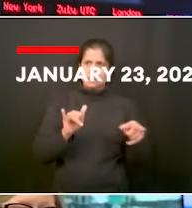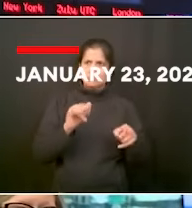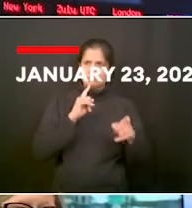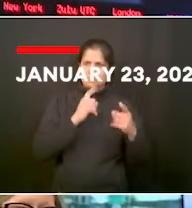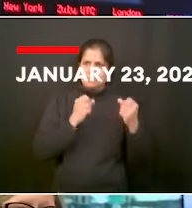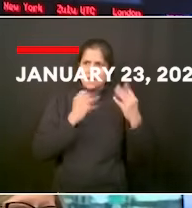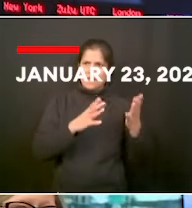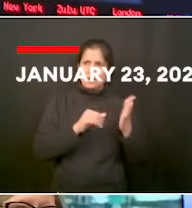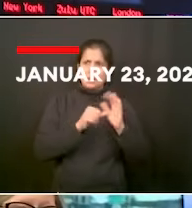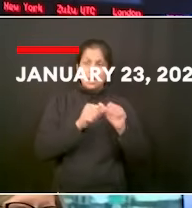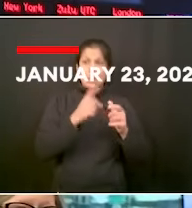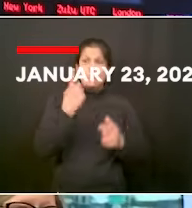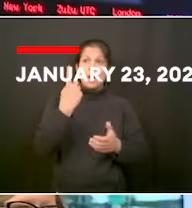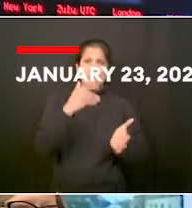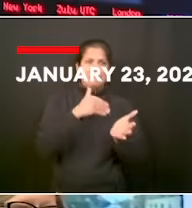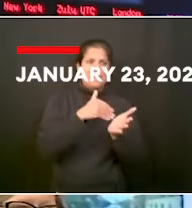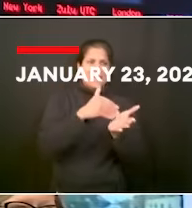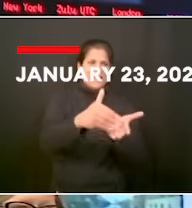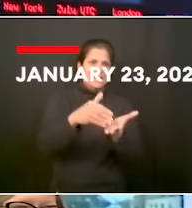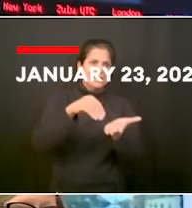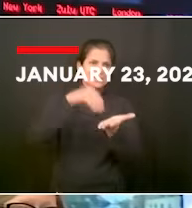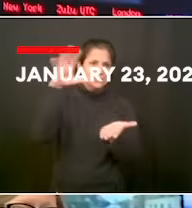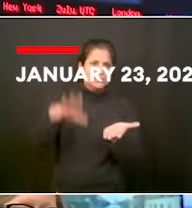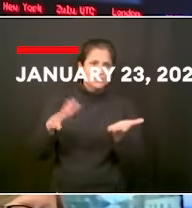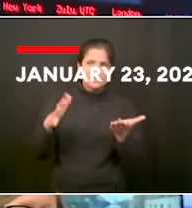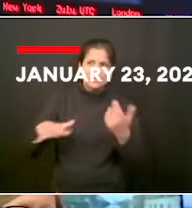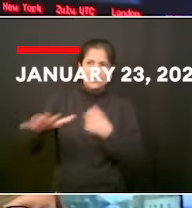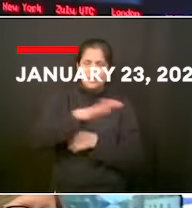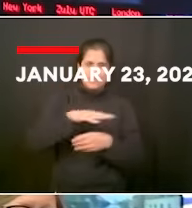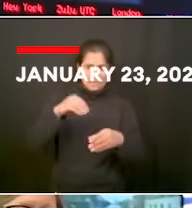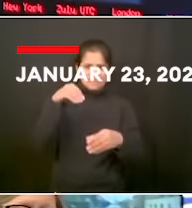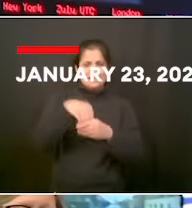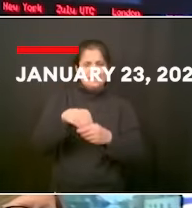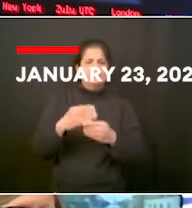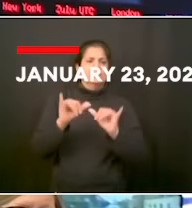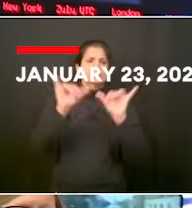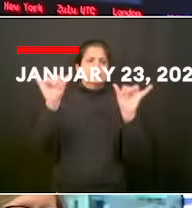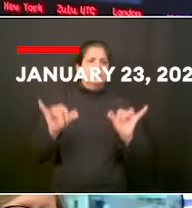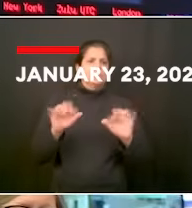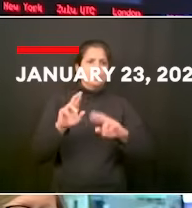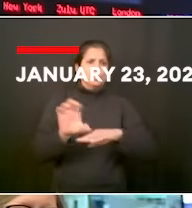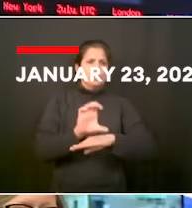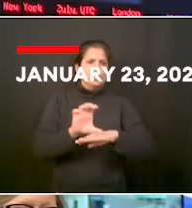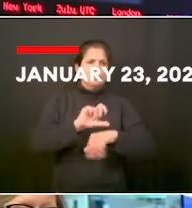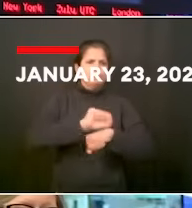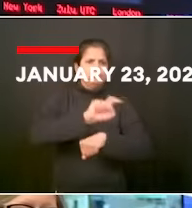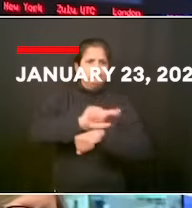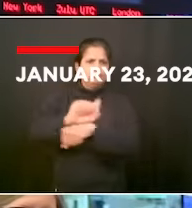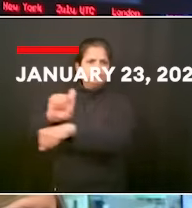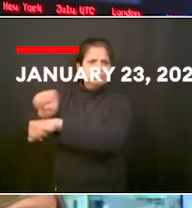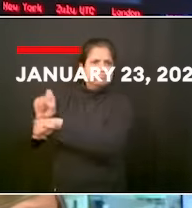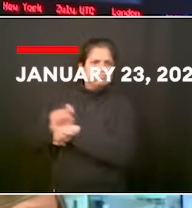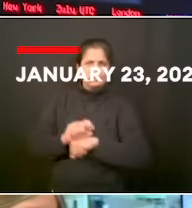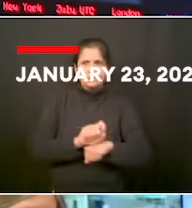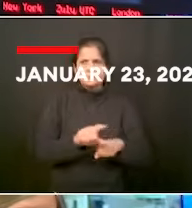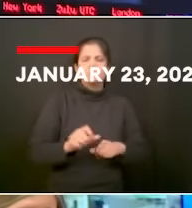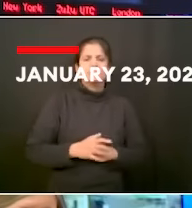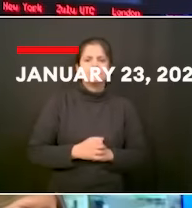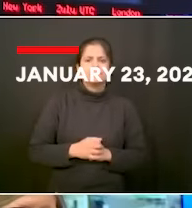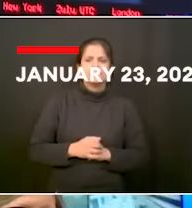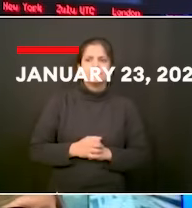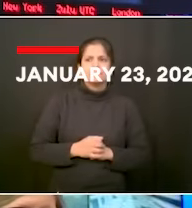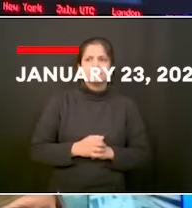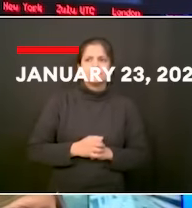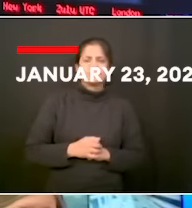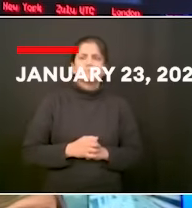students logging at the same time within 60 seconds. We now have that. And then secondly, we've also talked to parents